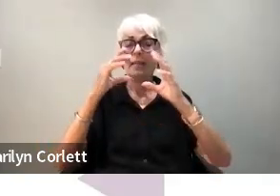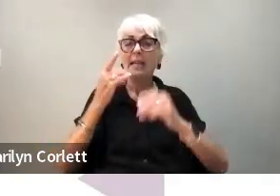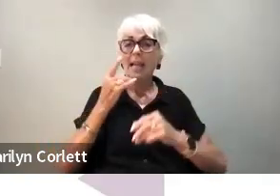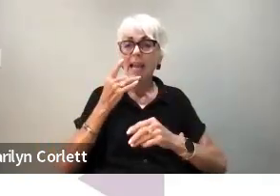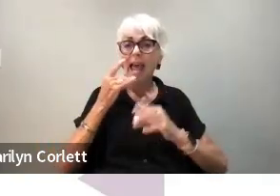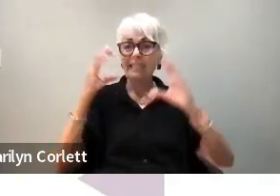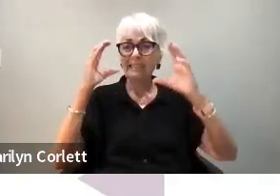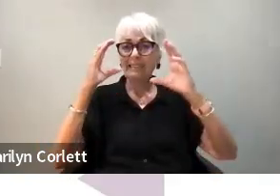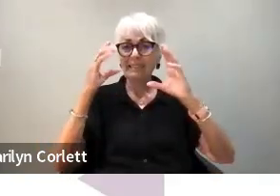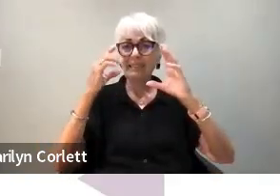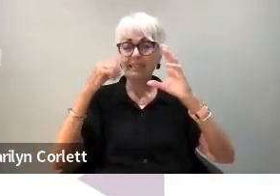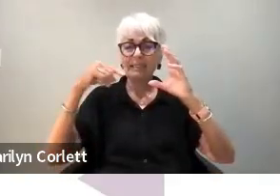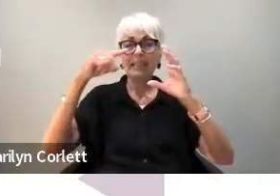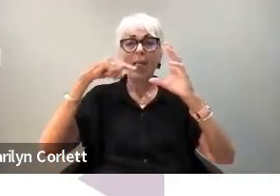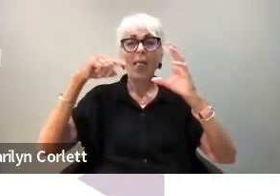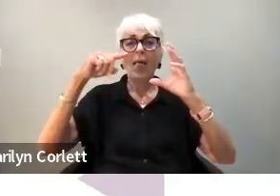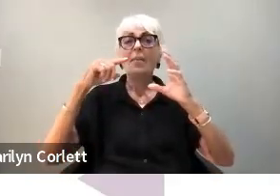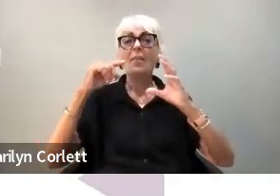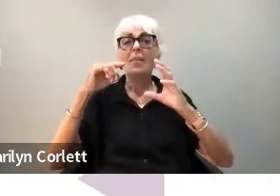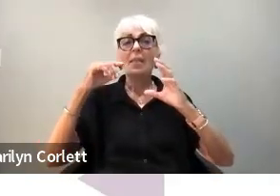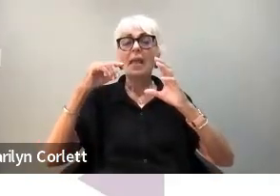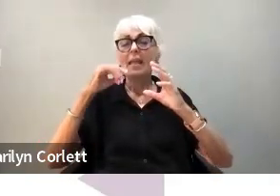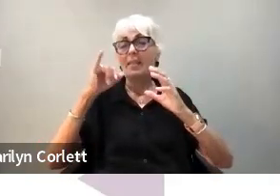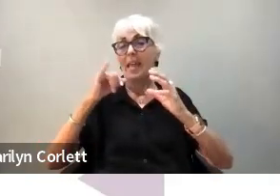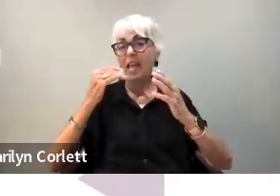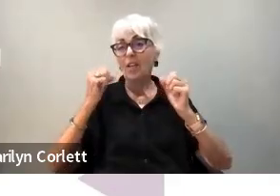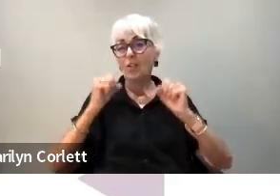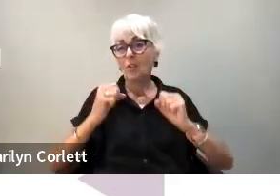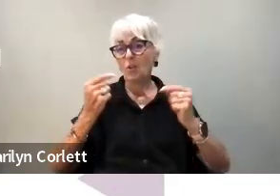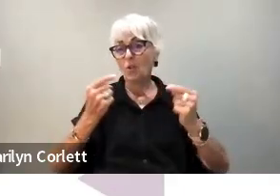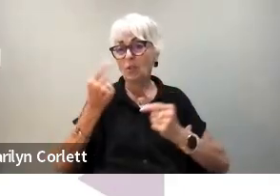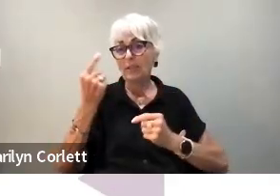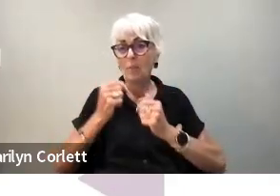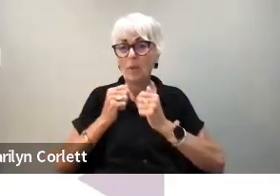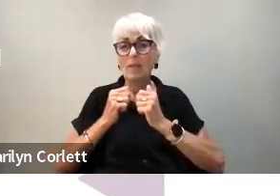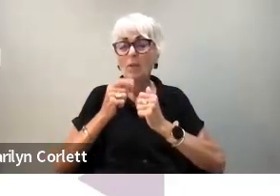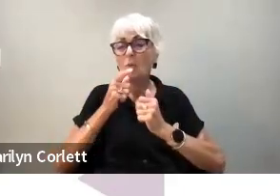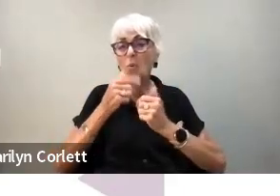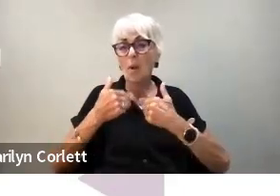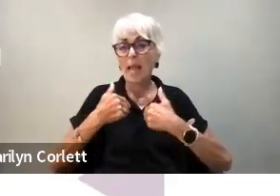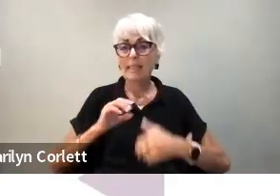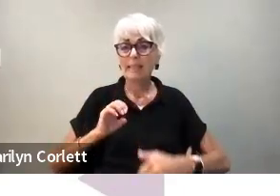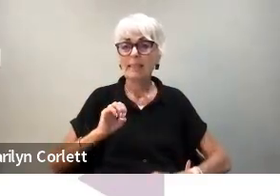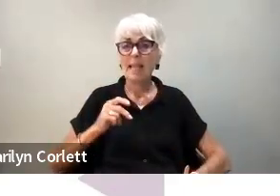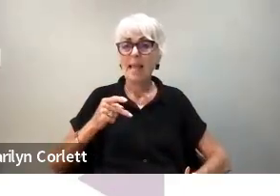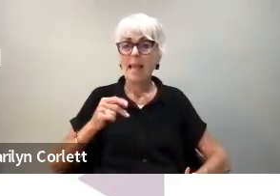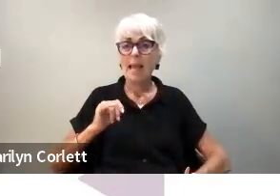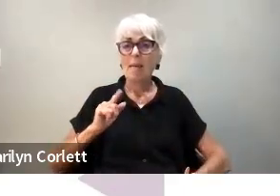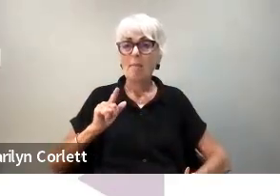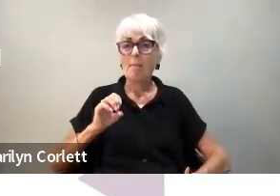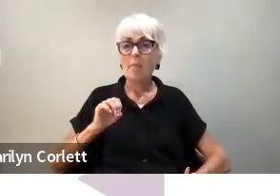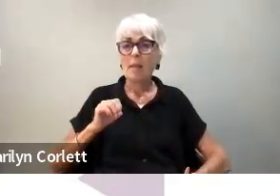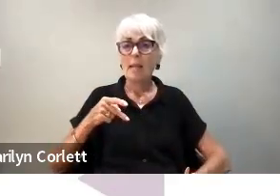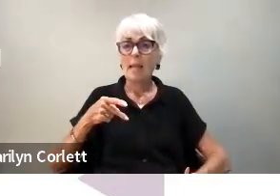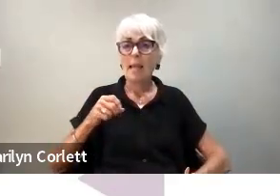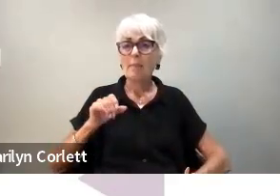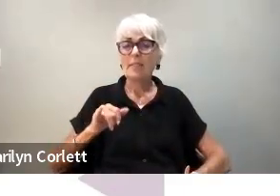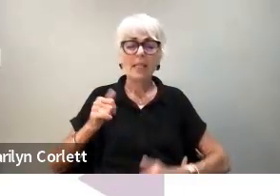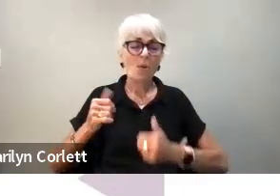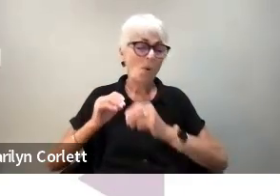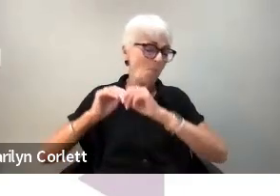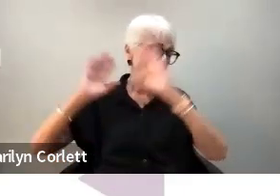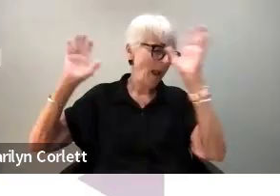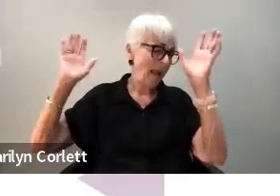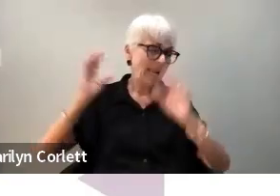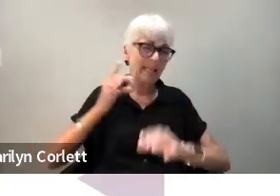it could be hurtful or harmful to someone who might have epilepsy. or just, bright